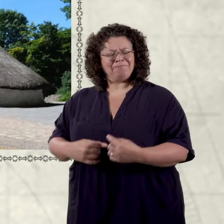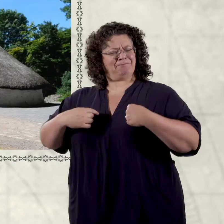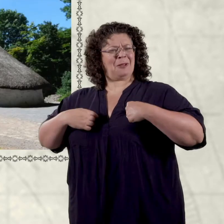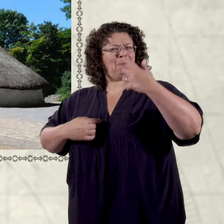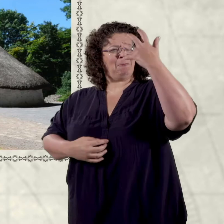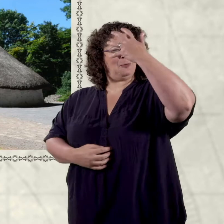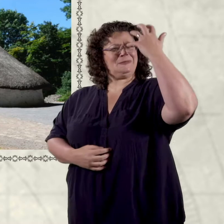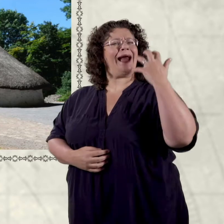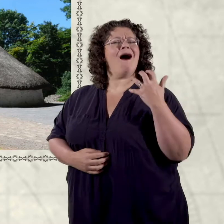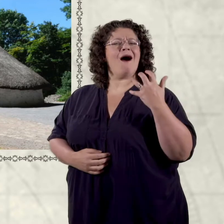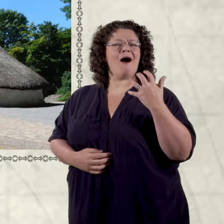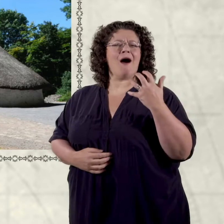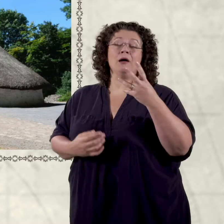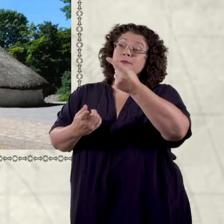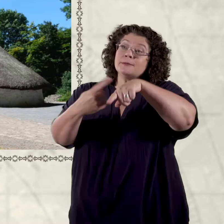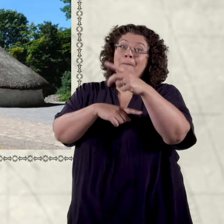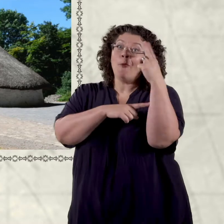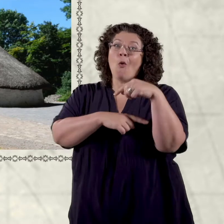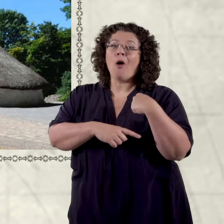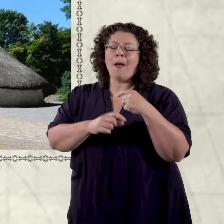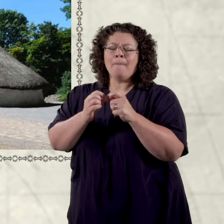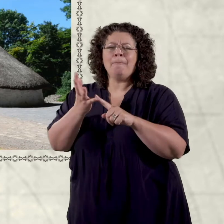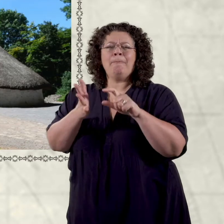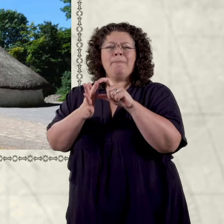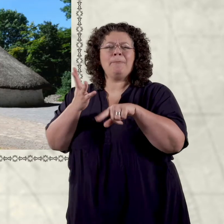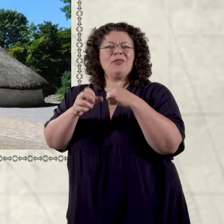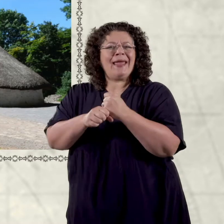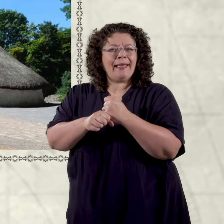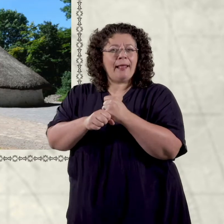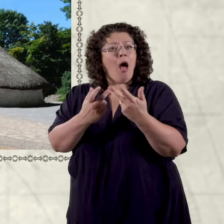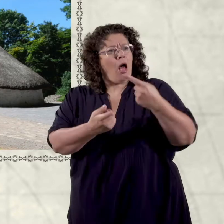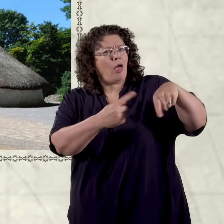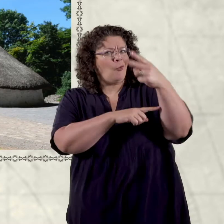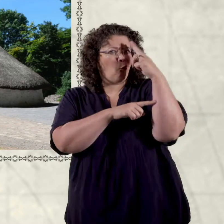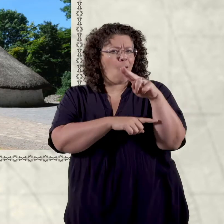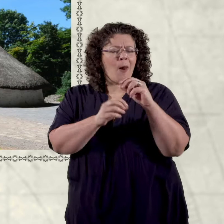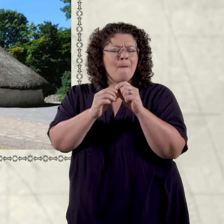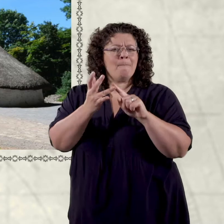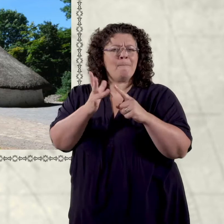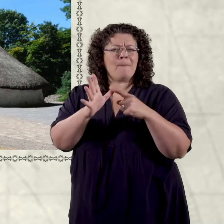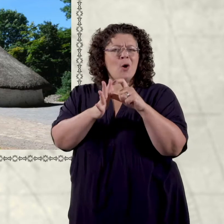Cymru! Rwy'n golygu i'n gweld boddeg a